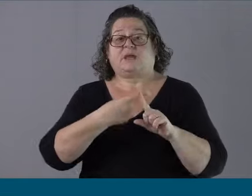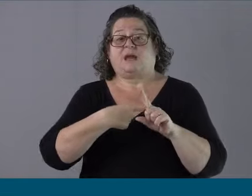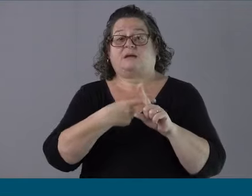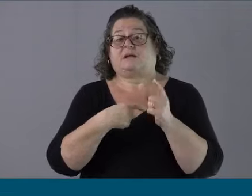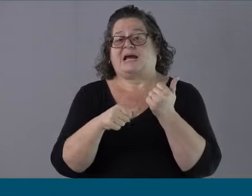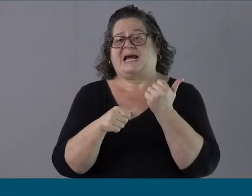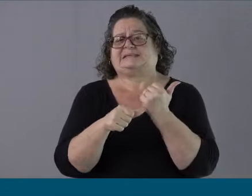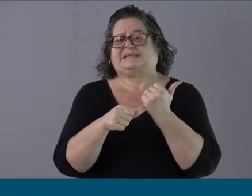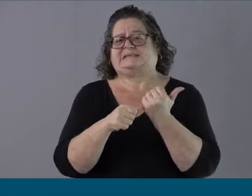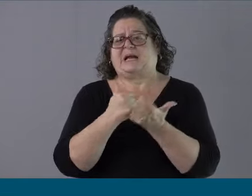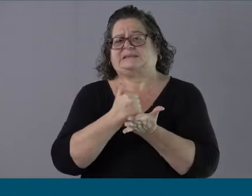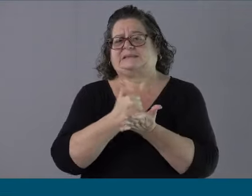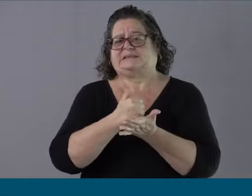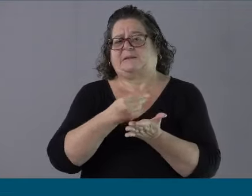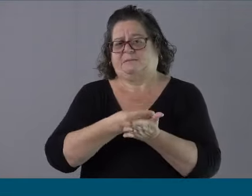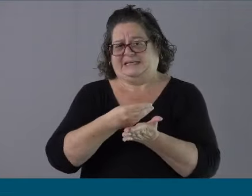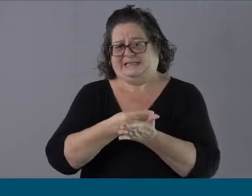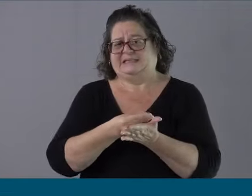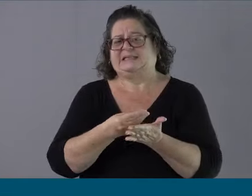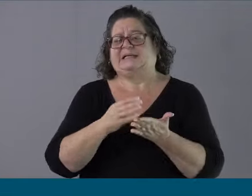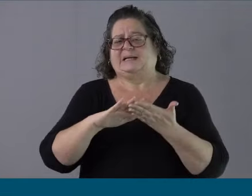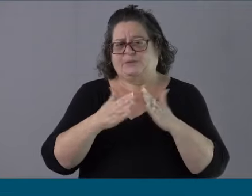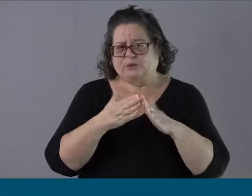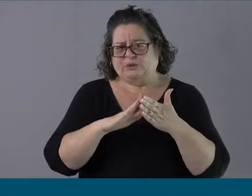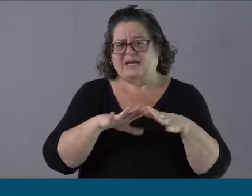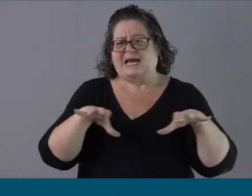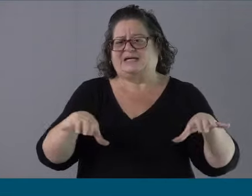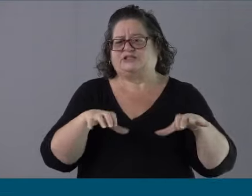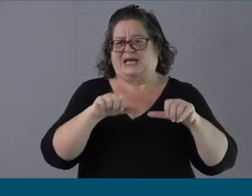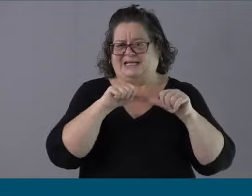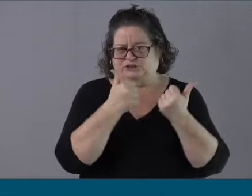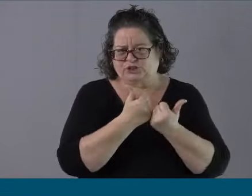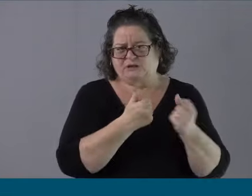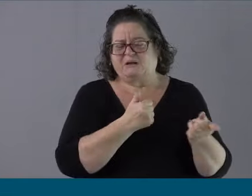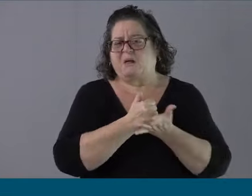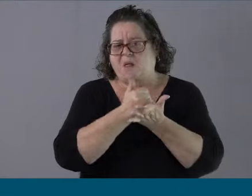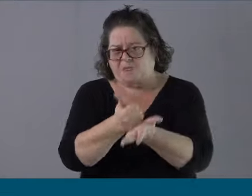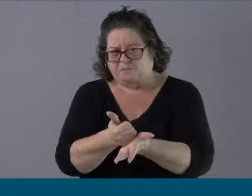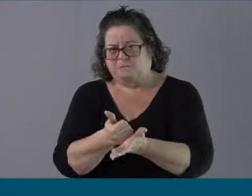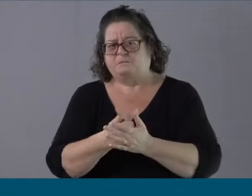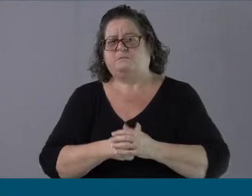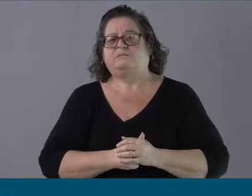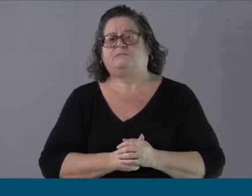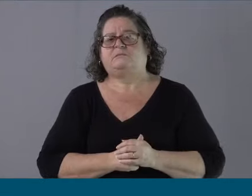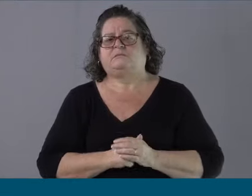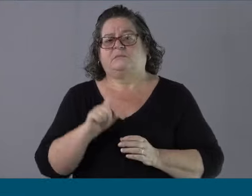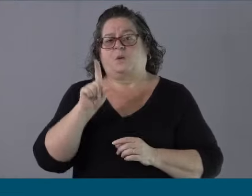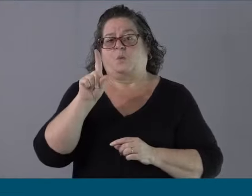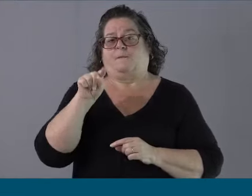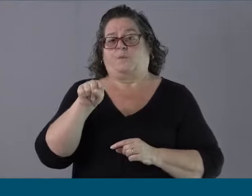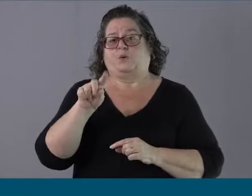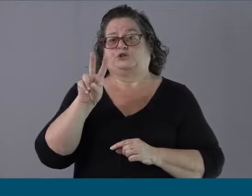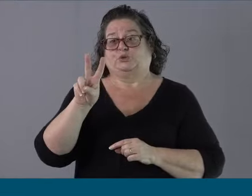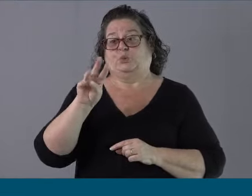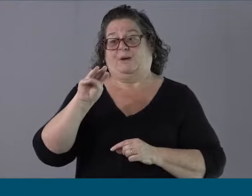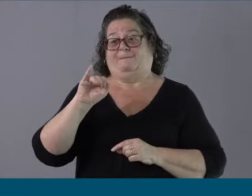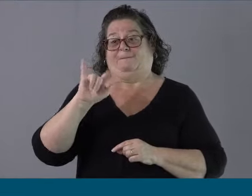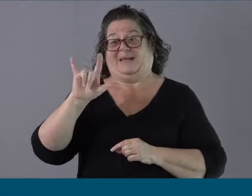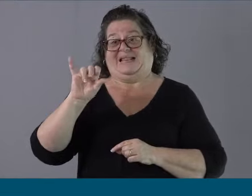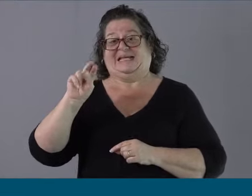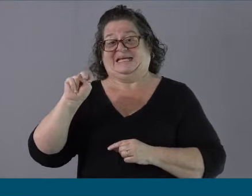Action Agencies. To date, we've put $1.2 million plus provided to Arizona renters,